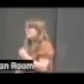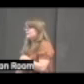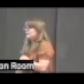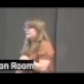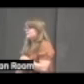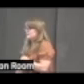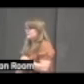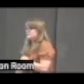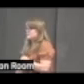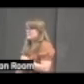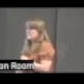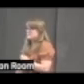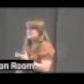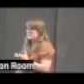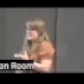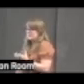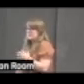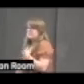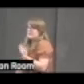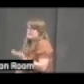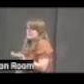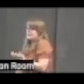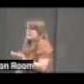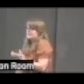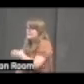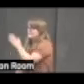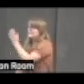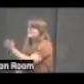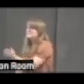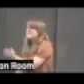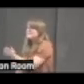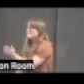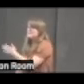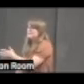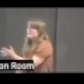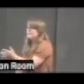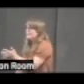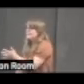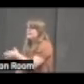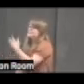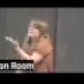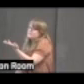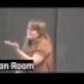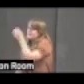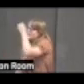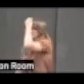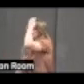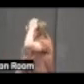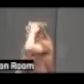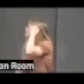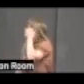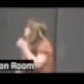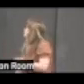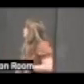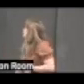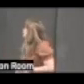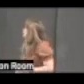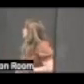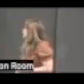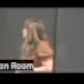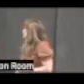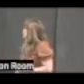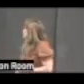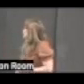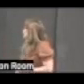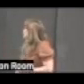of the post-fertilization mate choice that can happen by the female, since she didn't see who the winner was, that we didn't necessarily